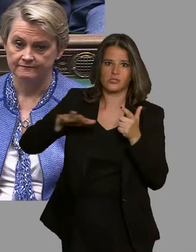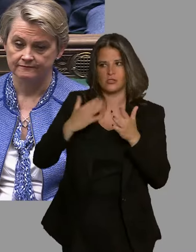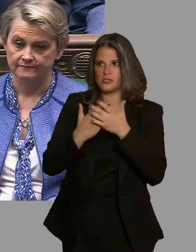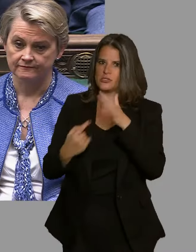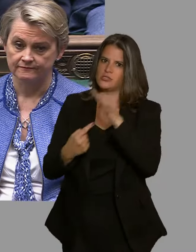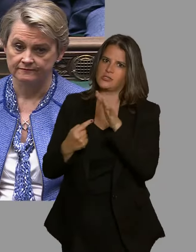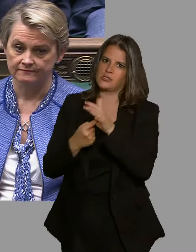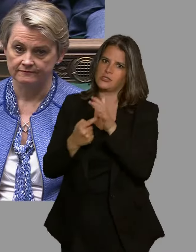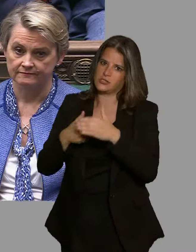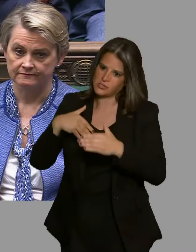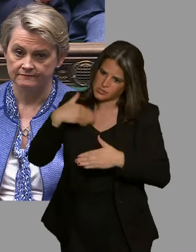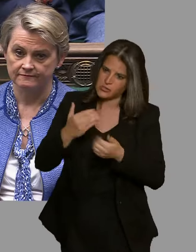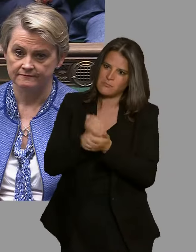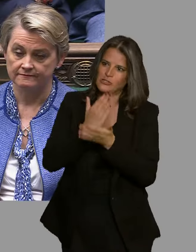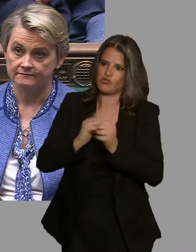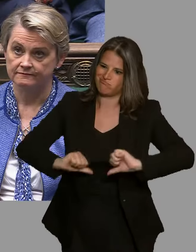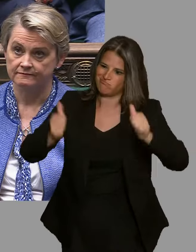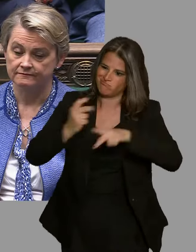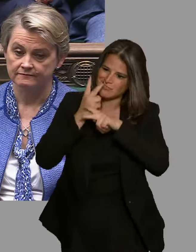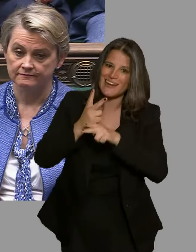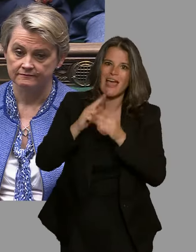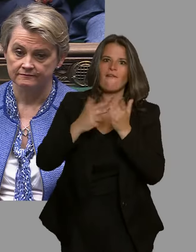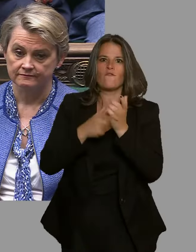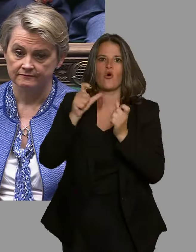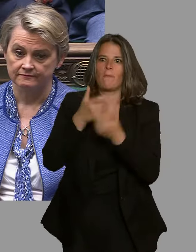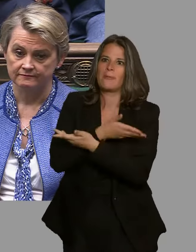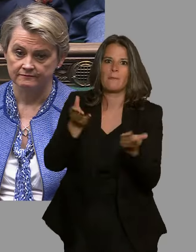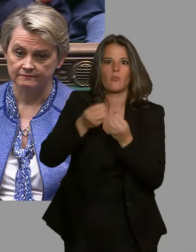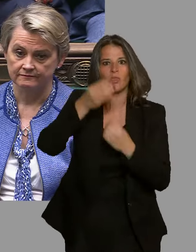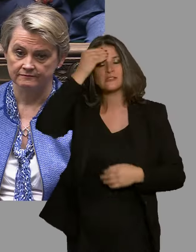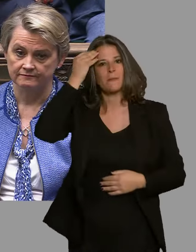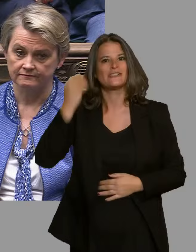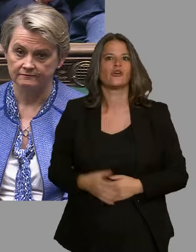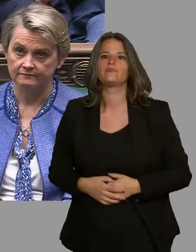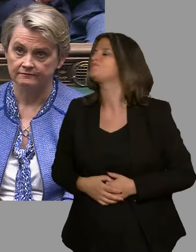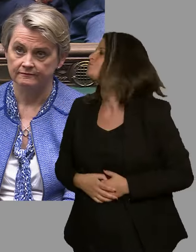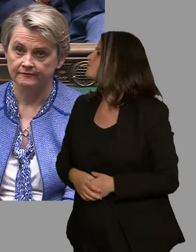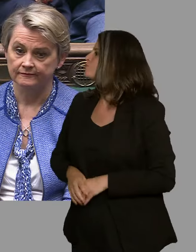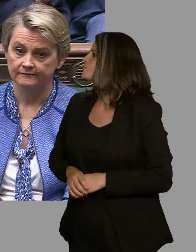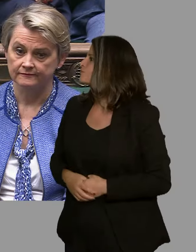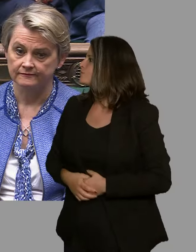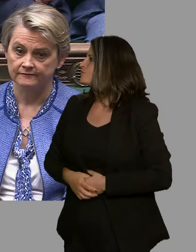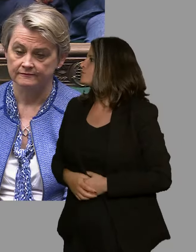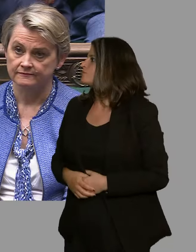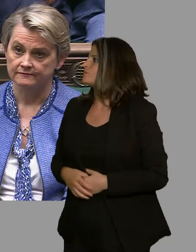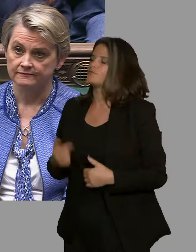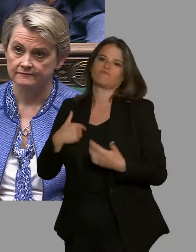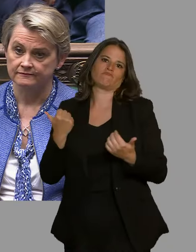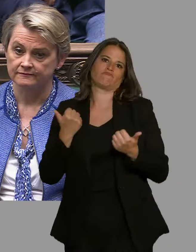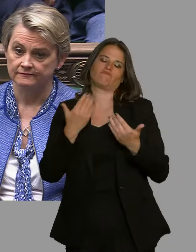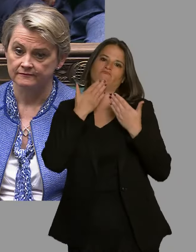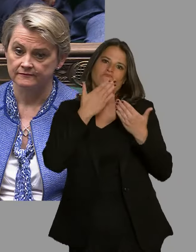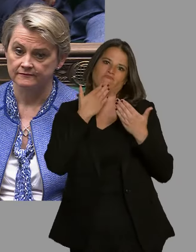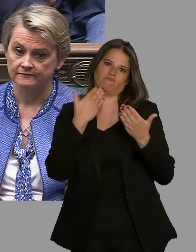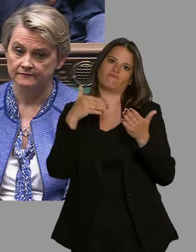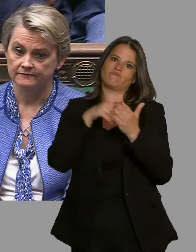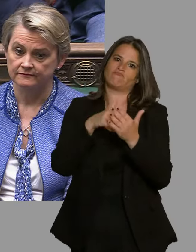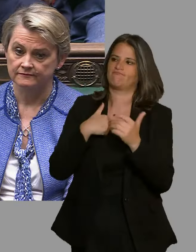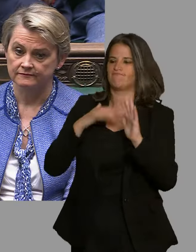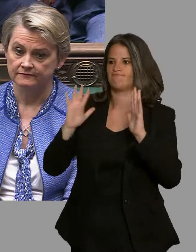important source of local support. The party opposite left local councils on the brink unable to provide these vital